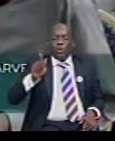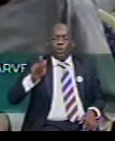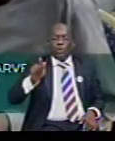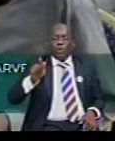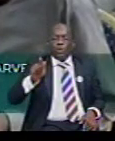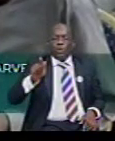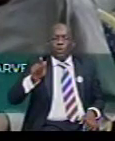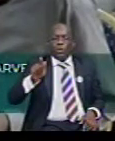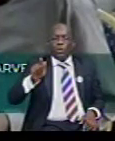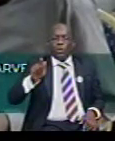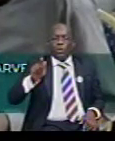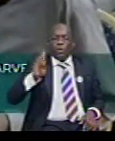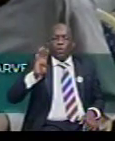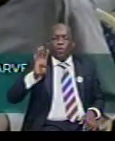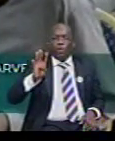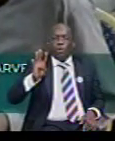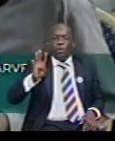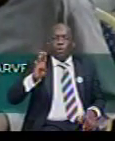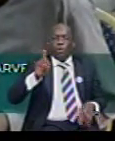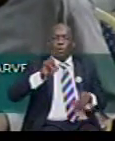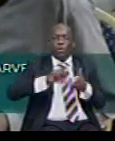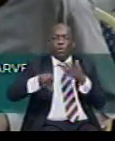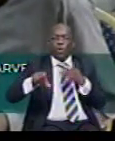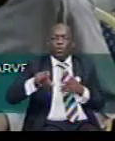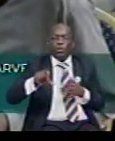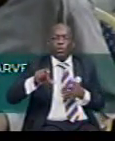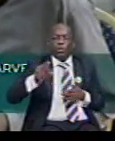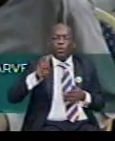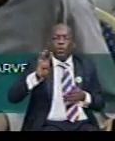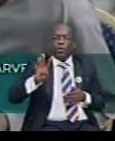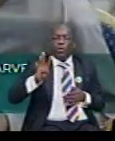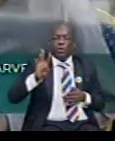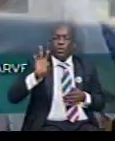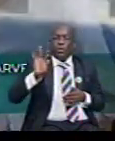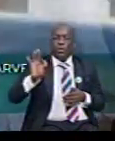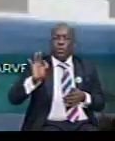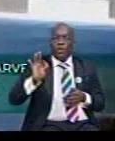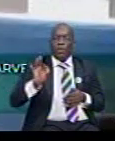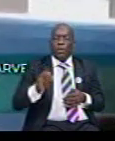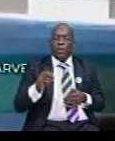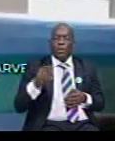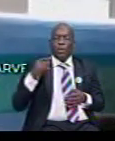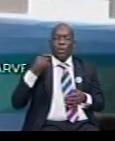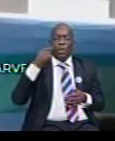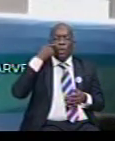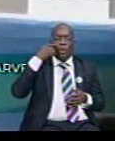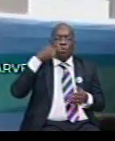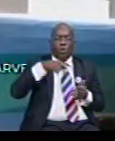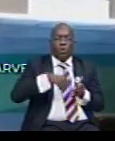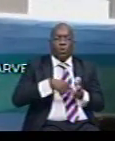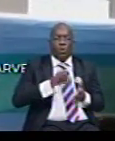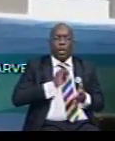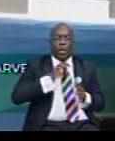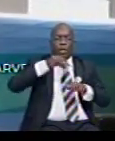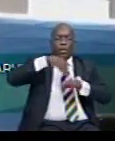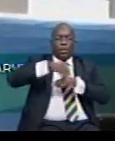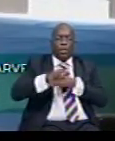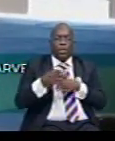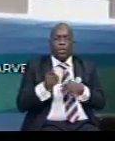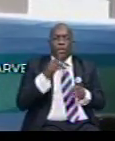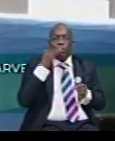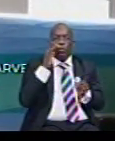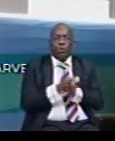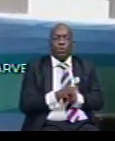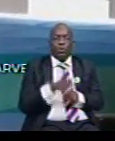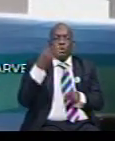chapter 24, reading from verse 49. And behold, I send the promise of